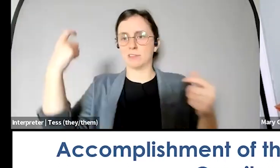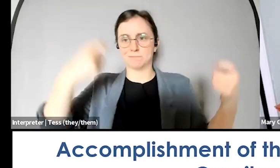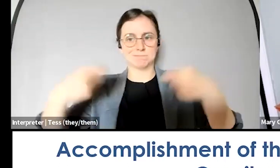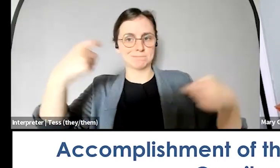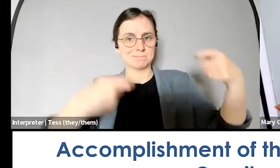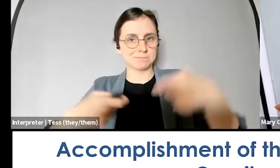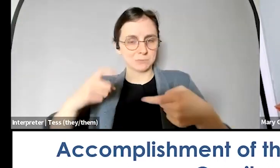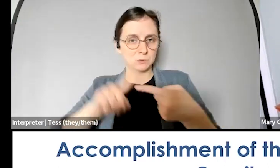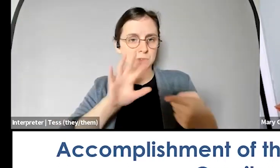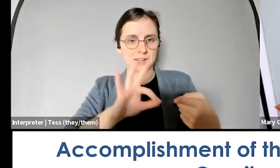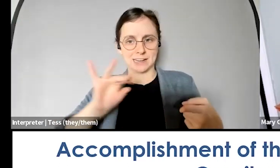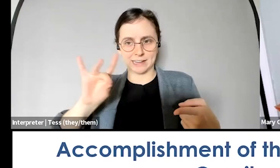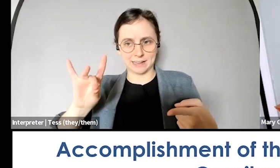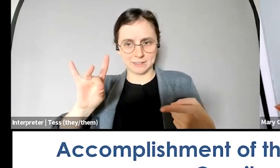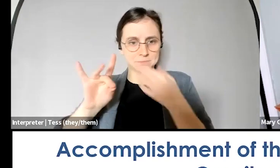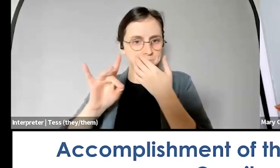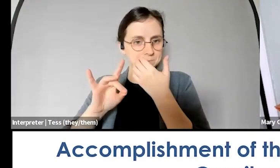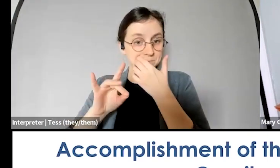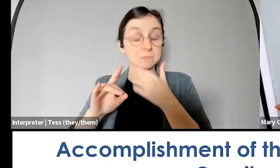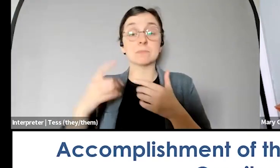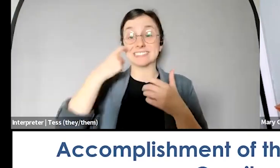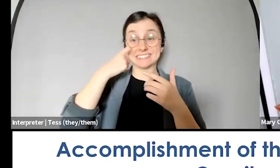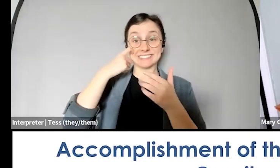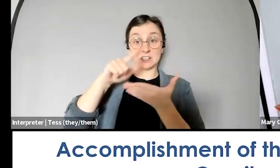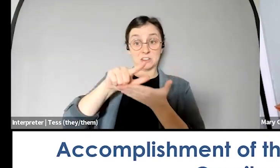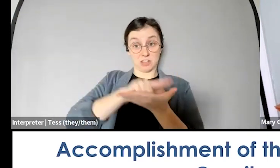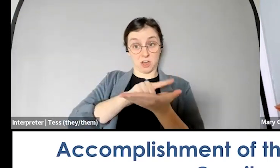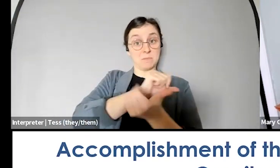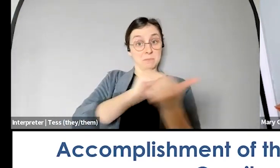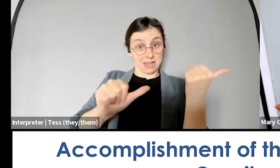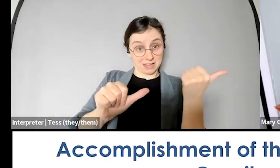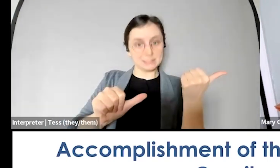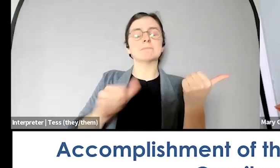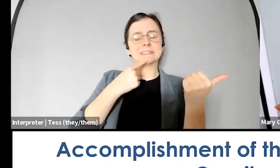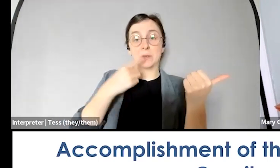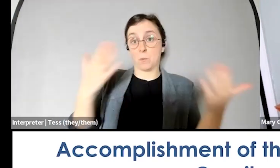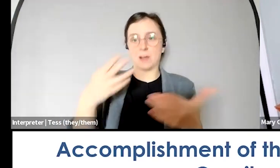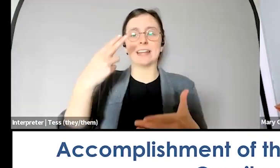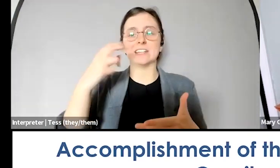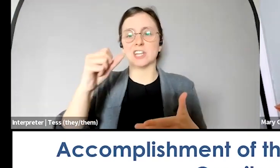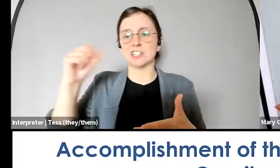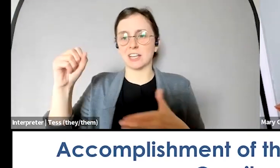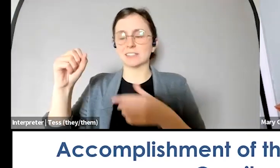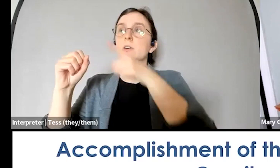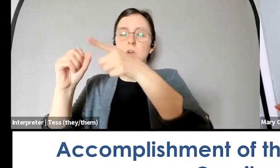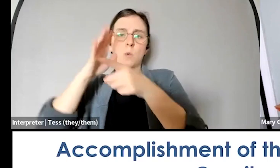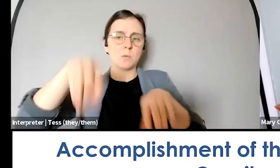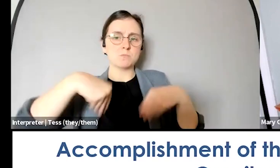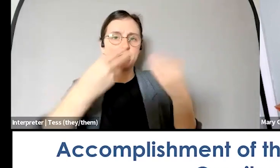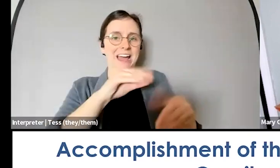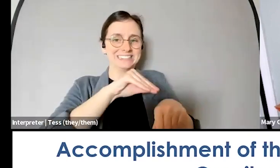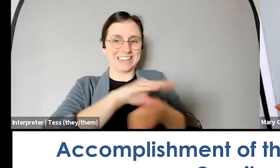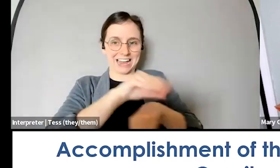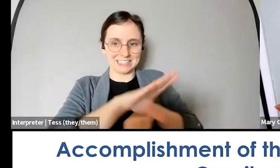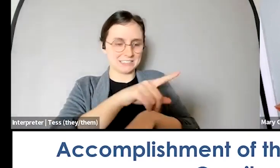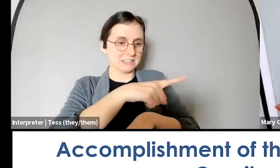that program. So this bill that was passed said that HHS will issue guidance to the states on funding